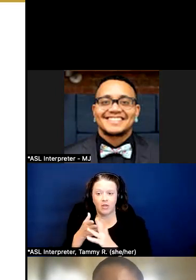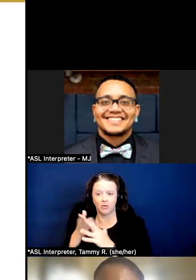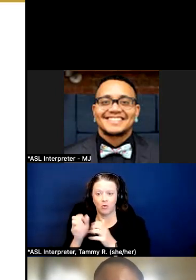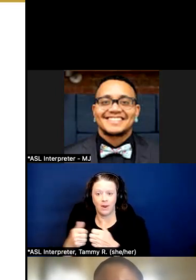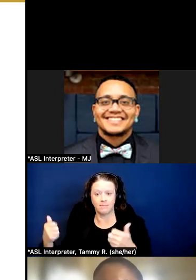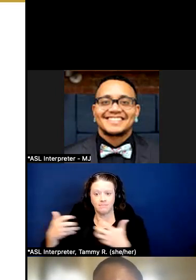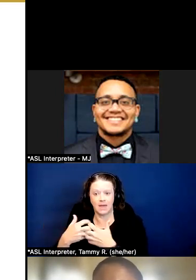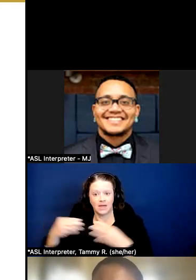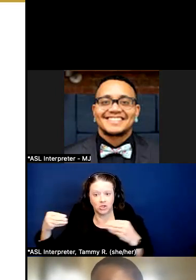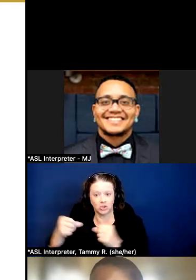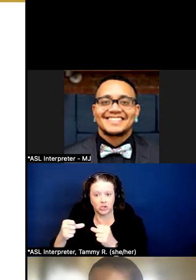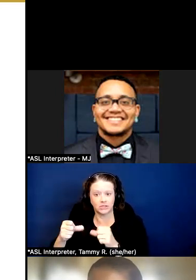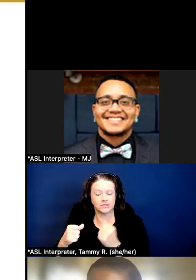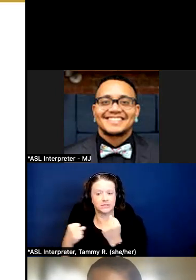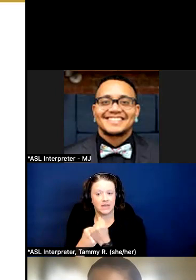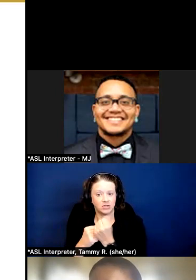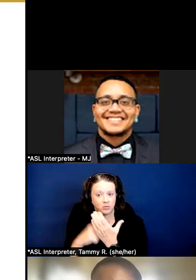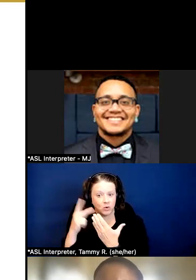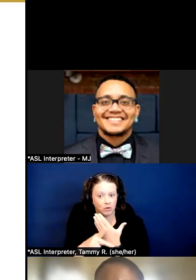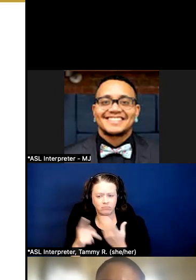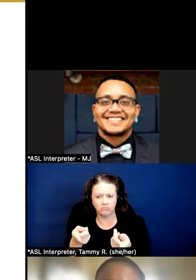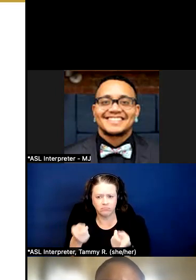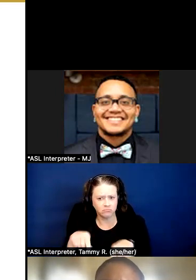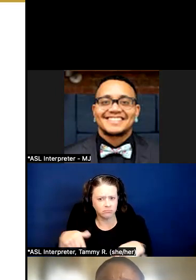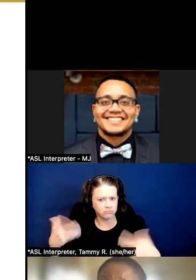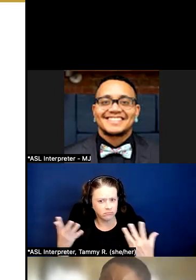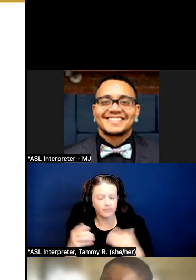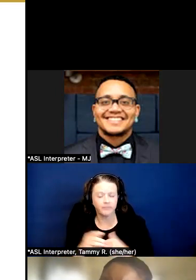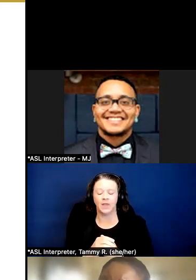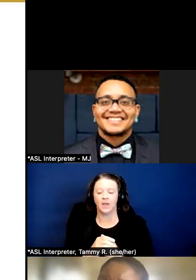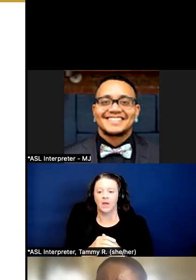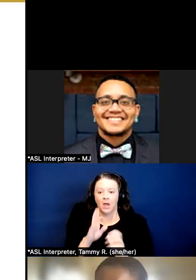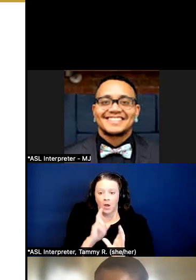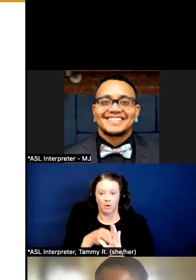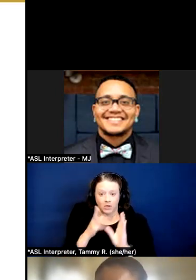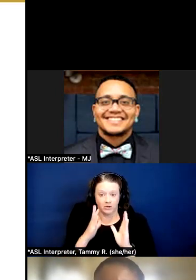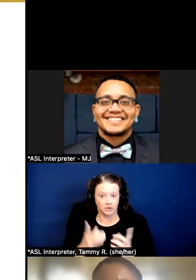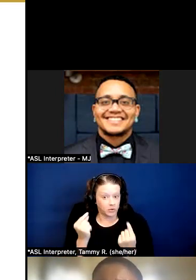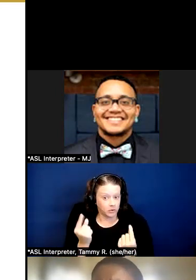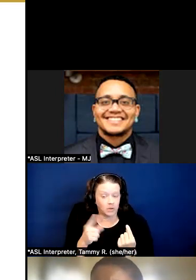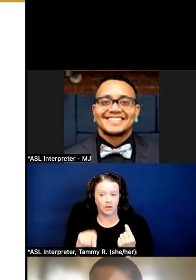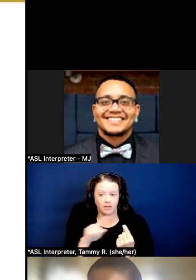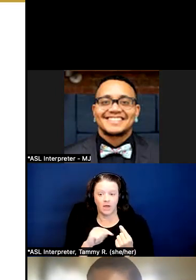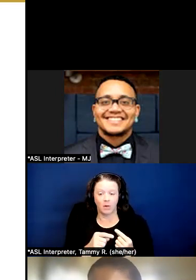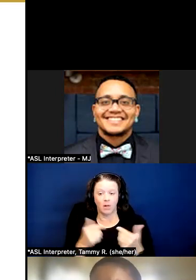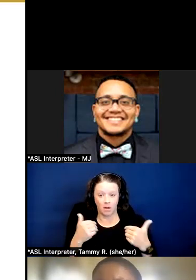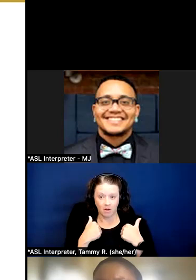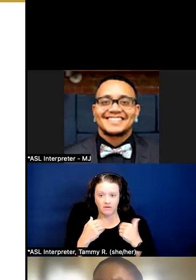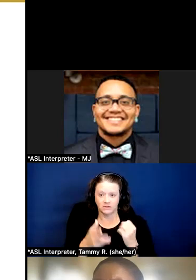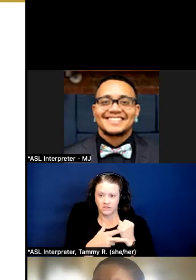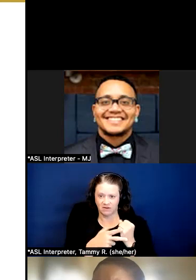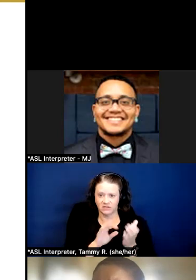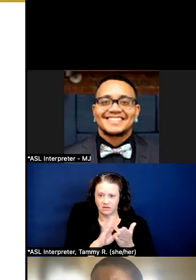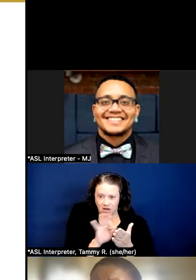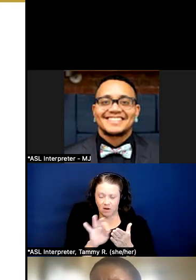program. What happens with this program? Essentially, participants will maintain a savings account, and they